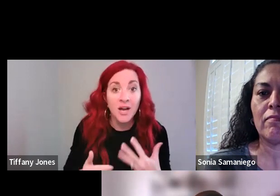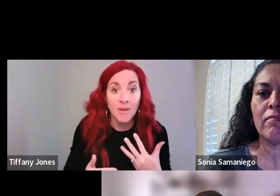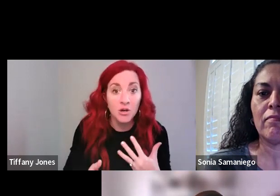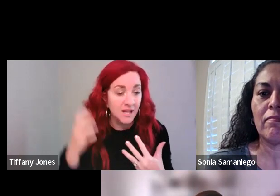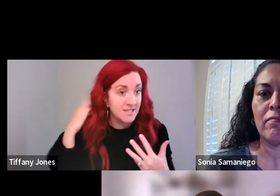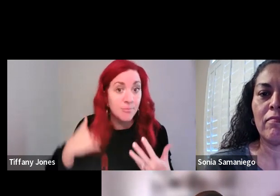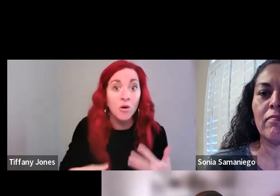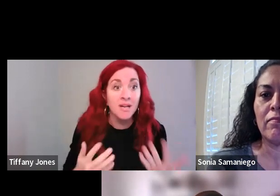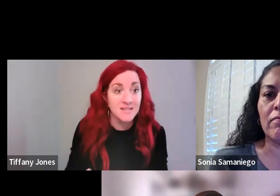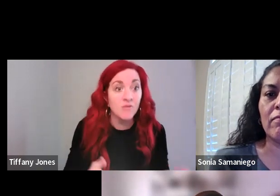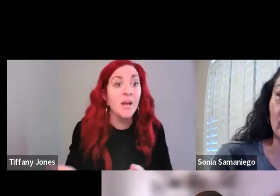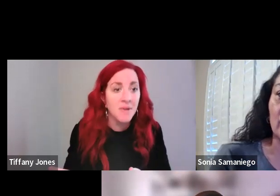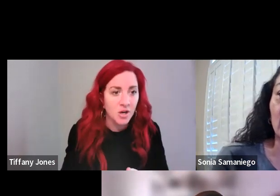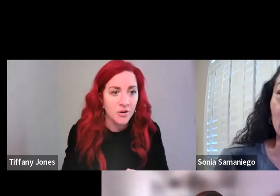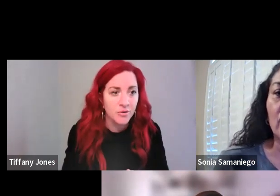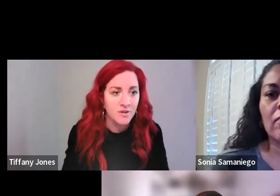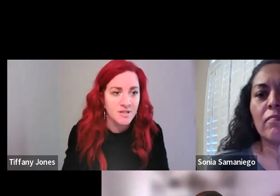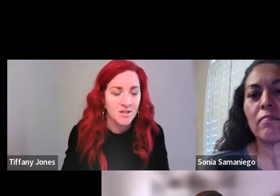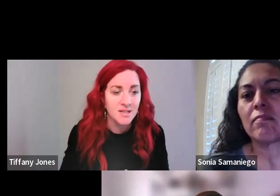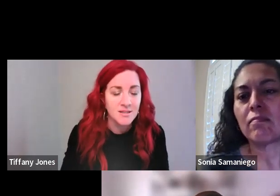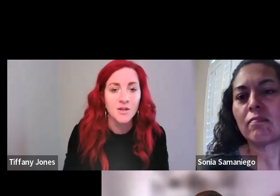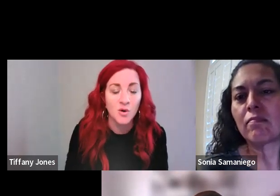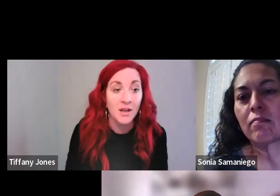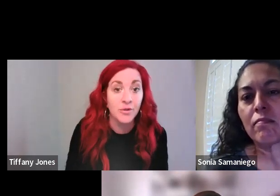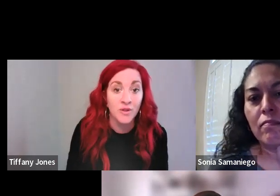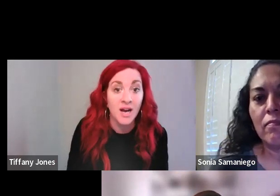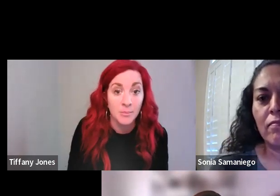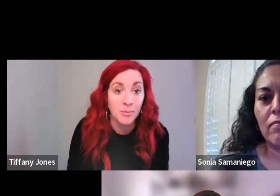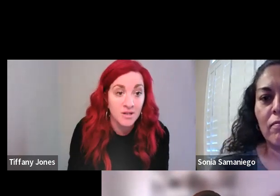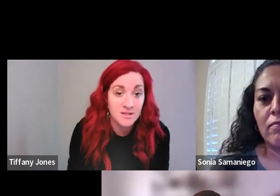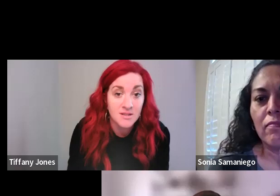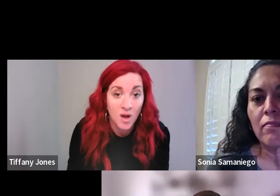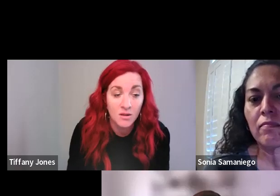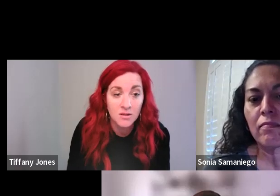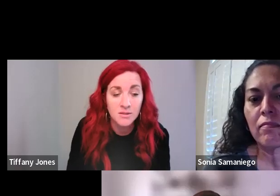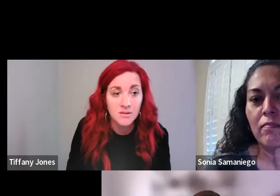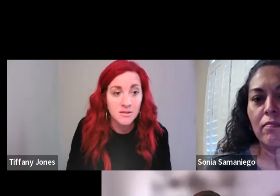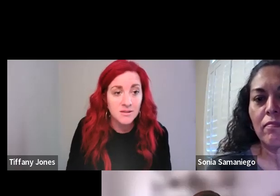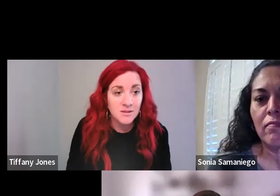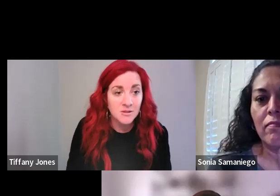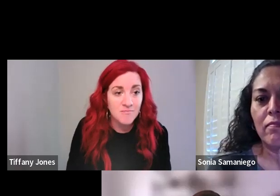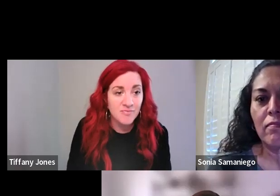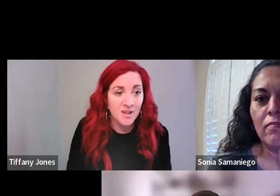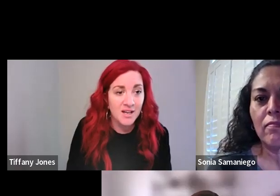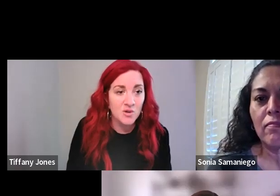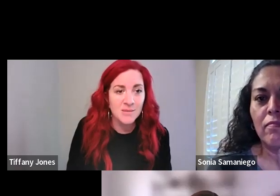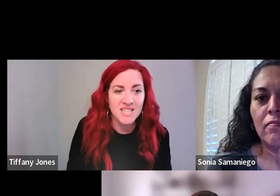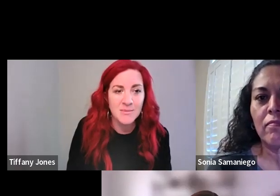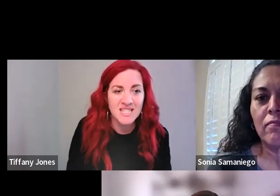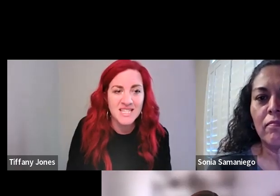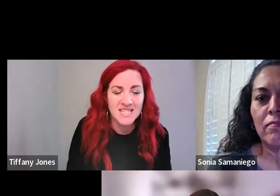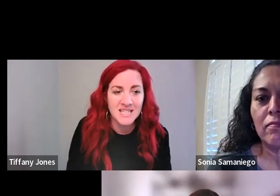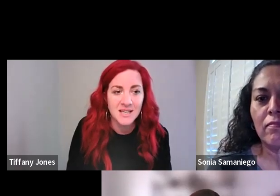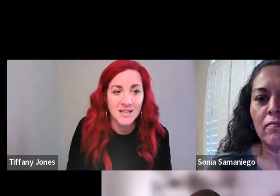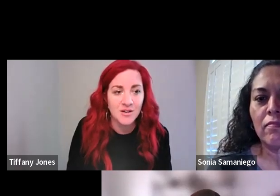to know how to better like support myself and my daughter through this process. So, and through the IEP process as well. For sure. So I'm going to. I know